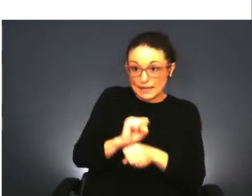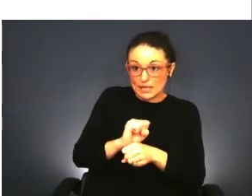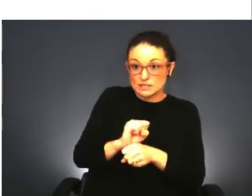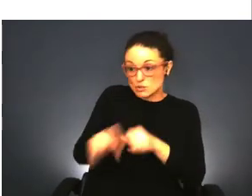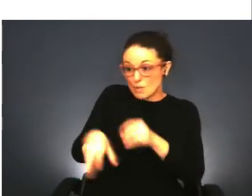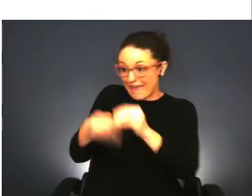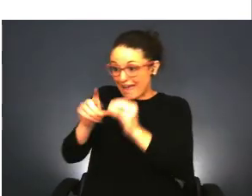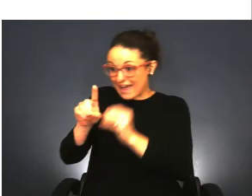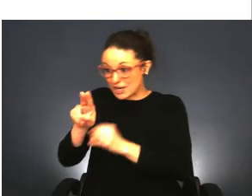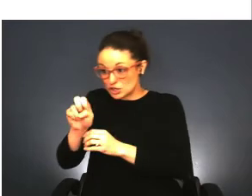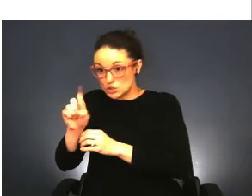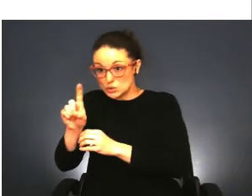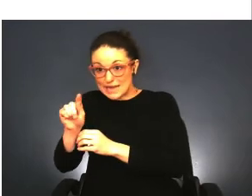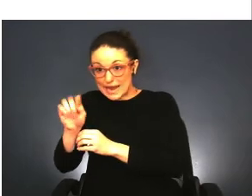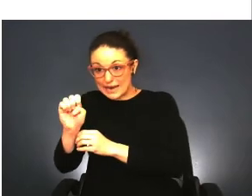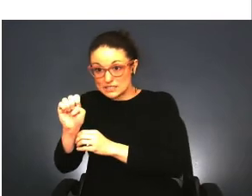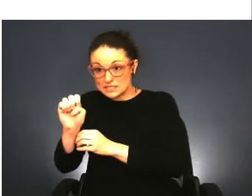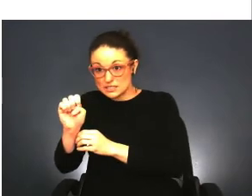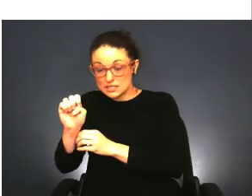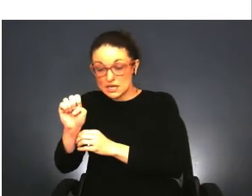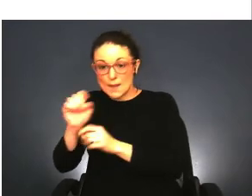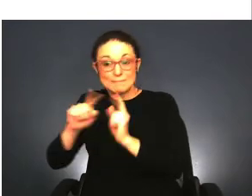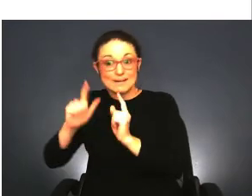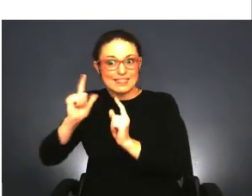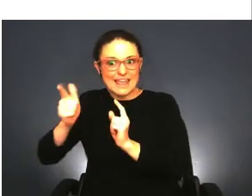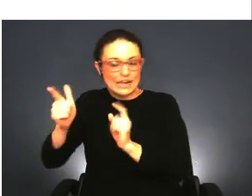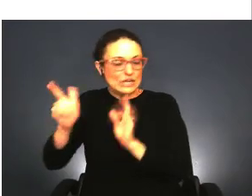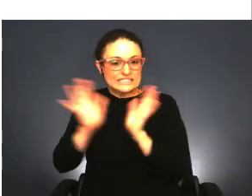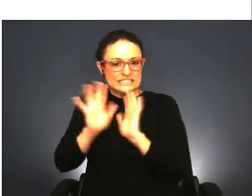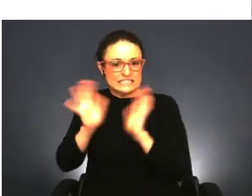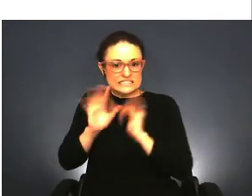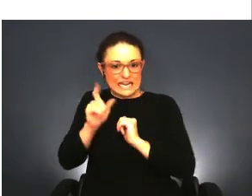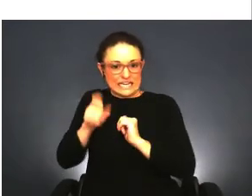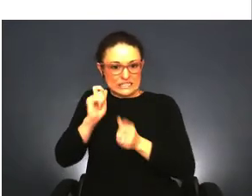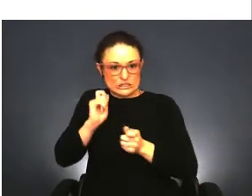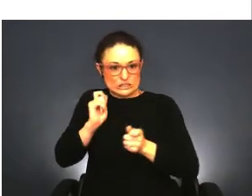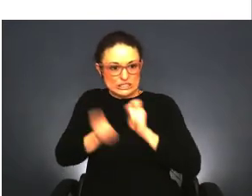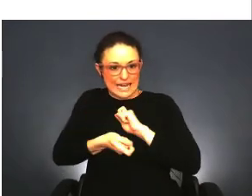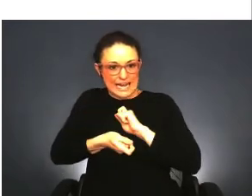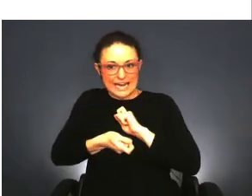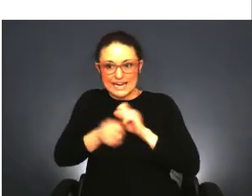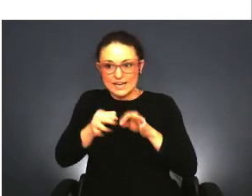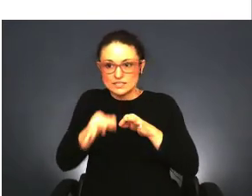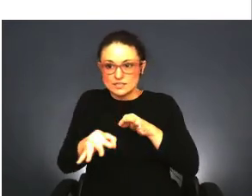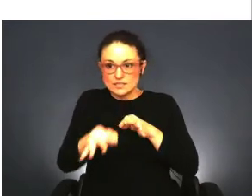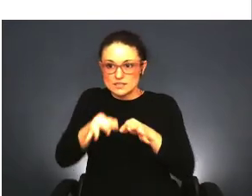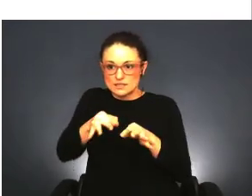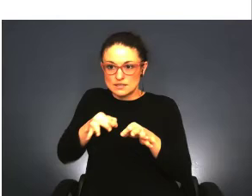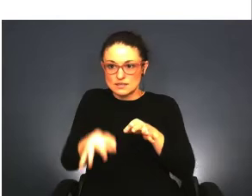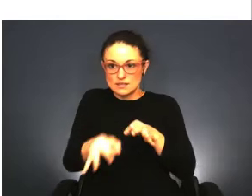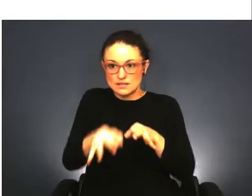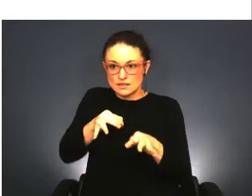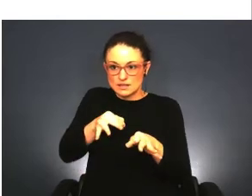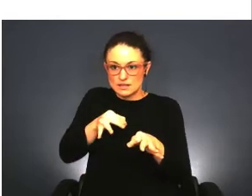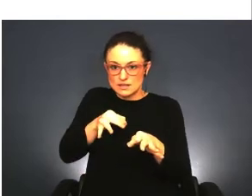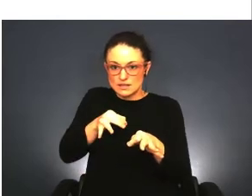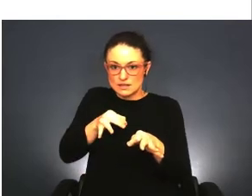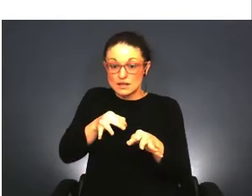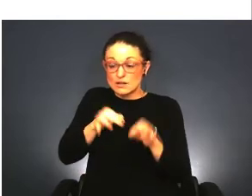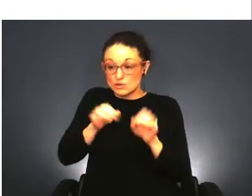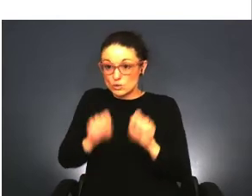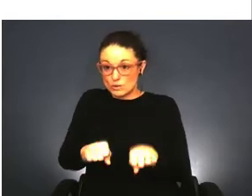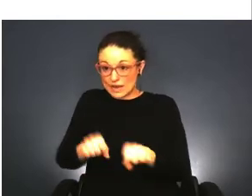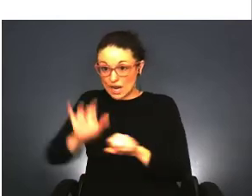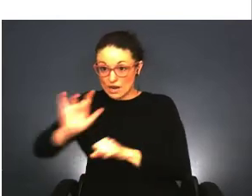if during the term you need to change a due date, you can go into the assignment, change